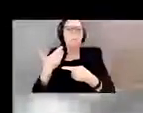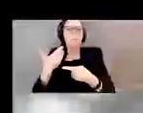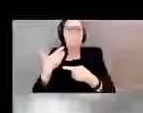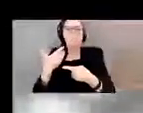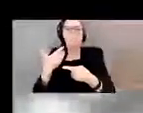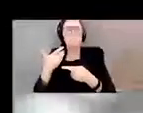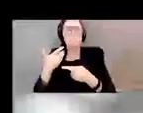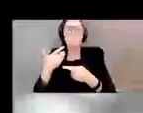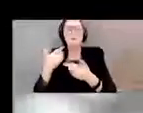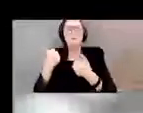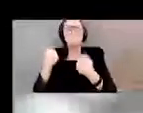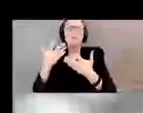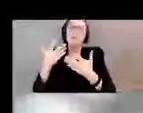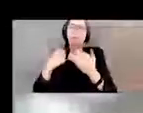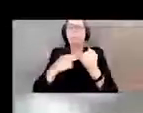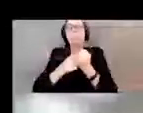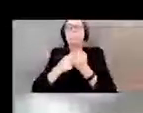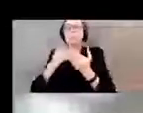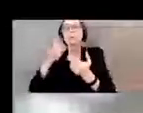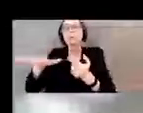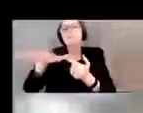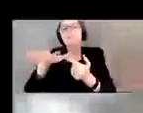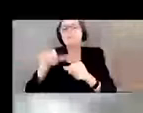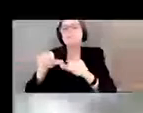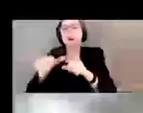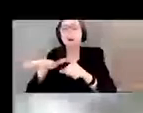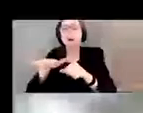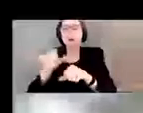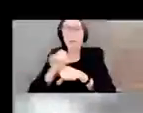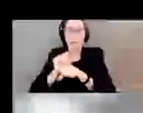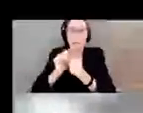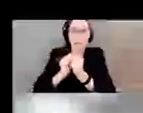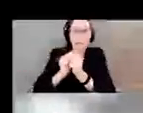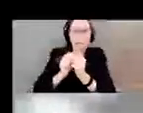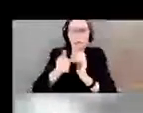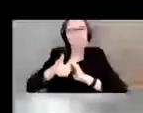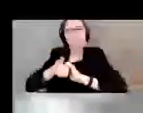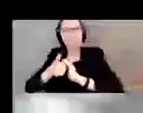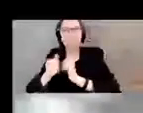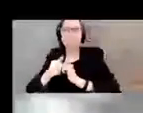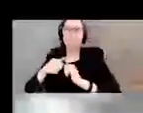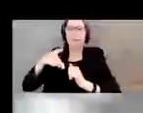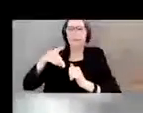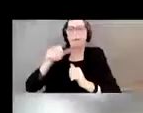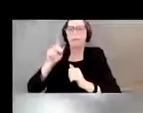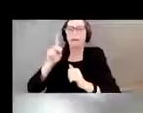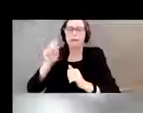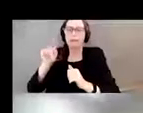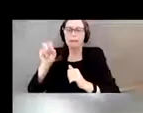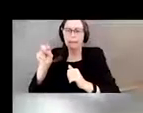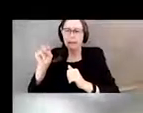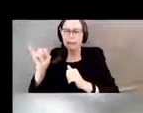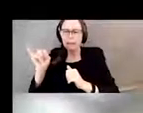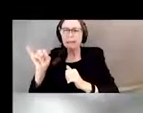of friends in the region. It works closely with the Pakistani intelligence service, their version of the